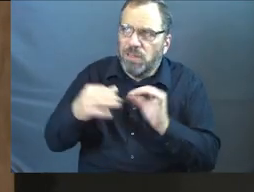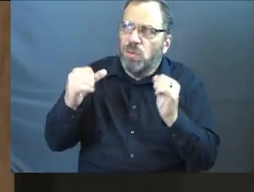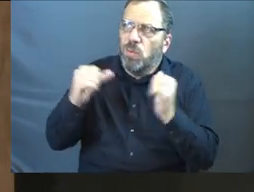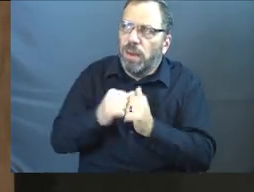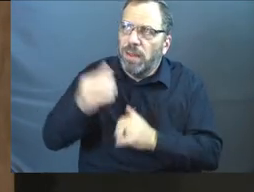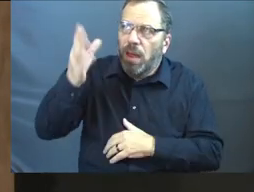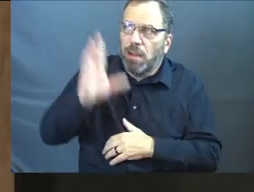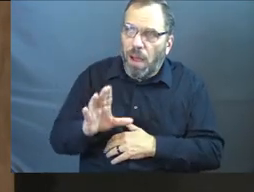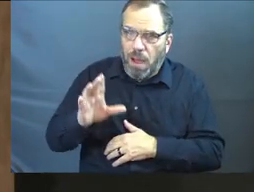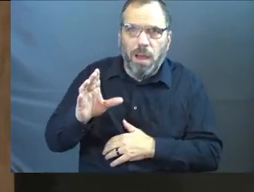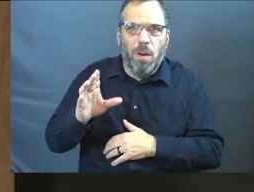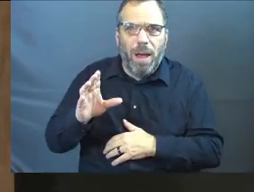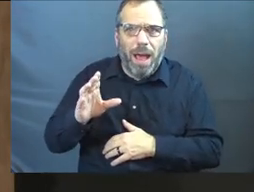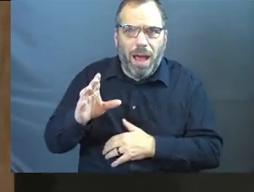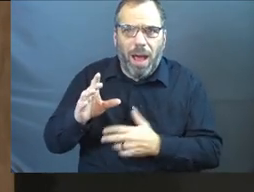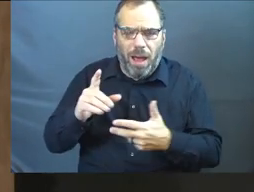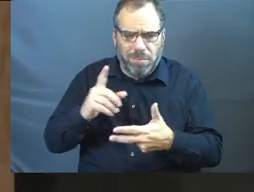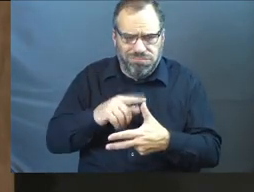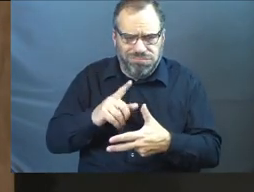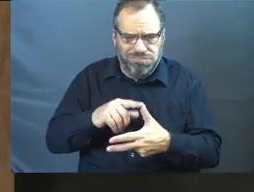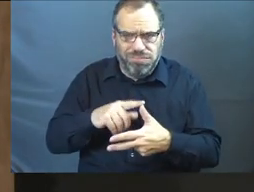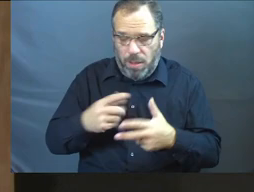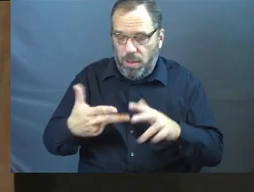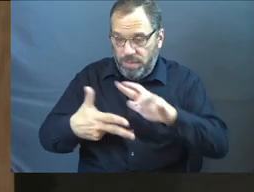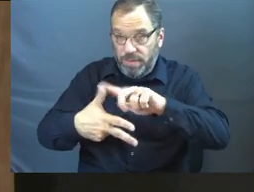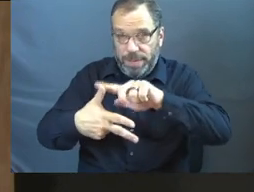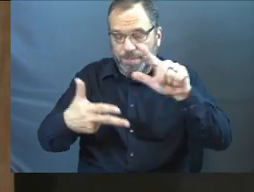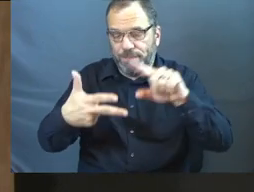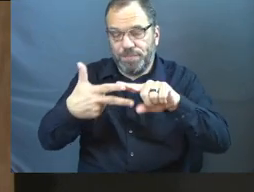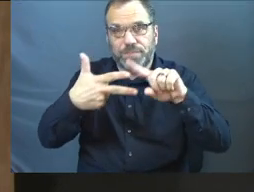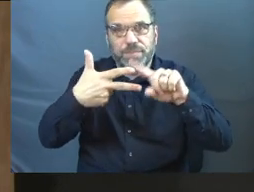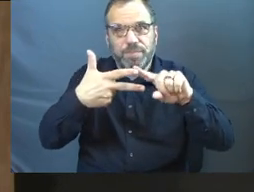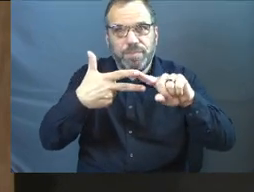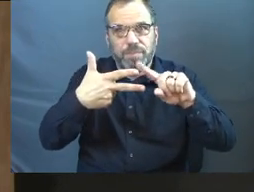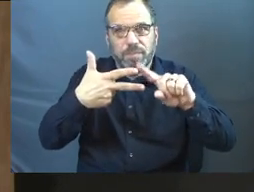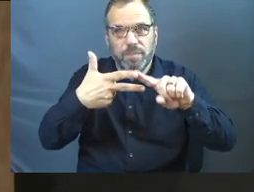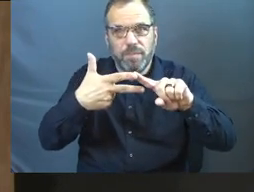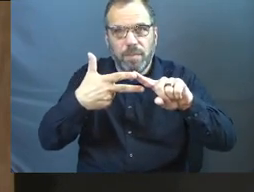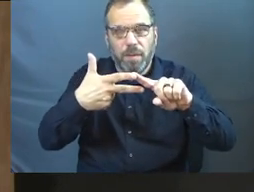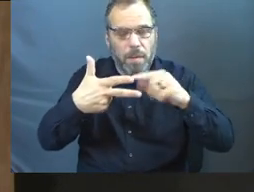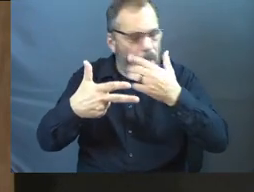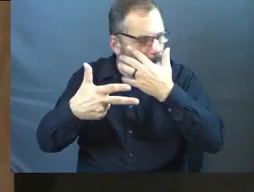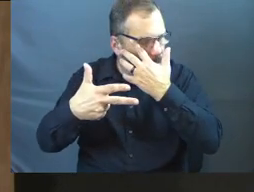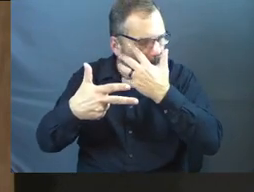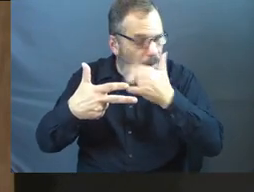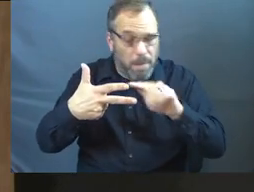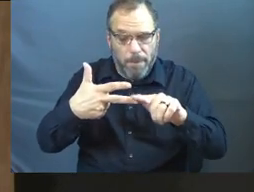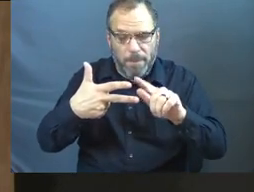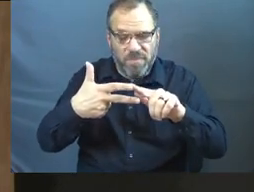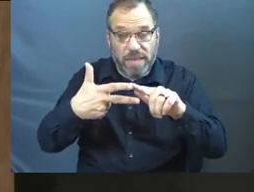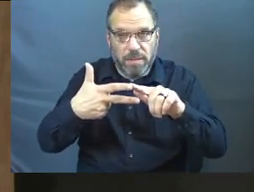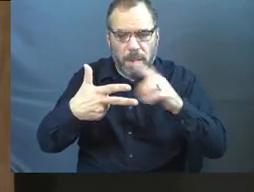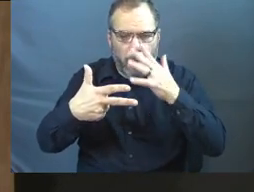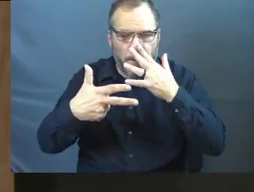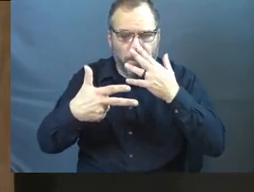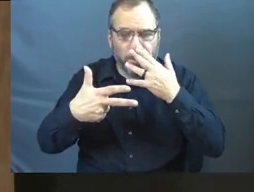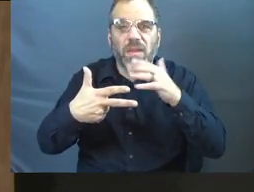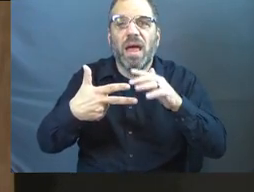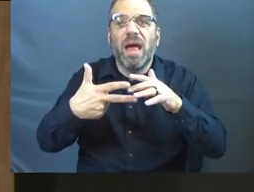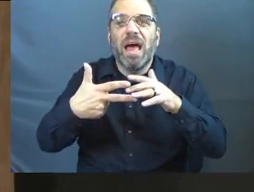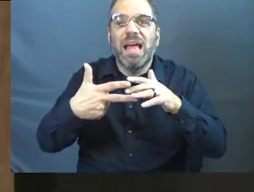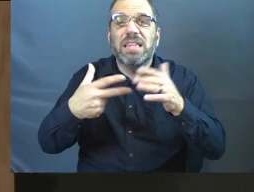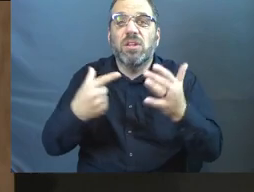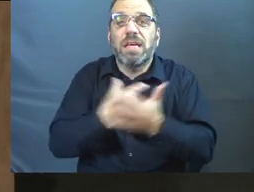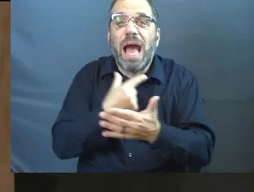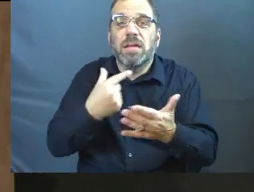Lord, and that he truly was working and moving. The second thing, because they chose to follow God's leading, they were able to